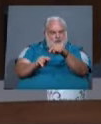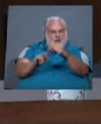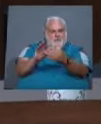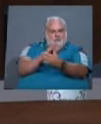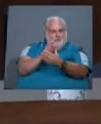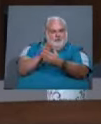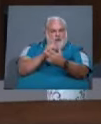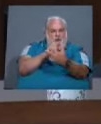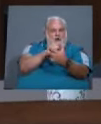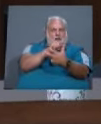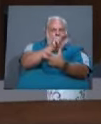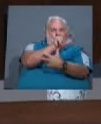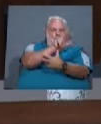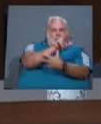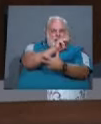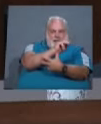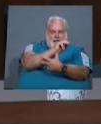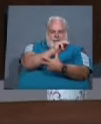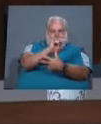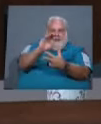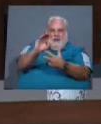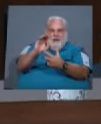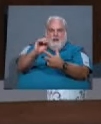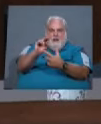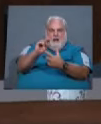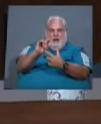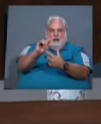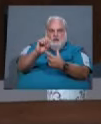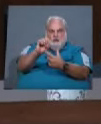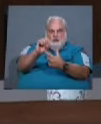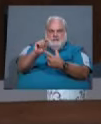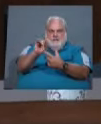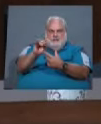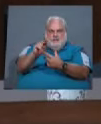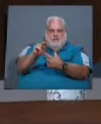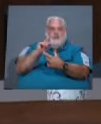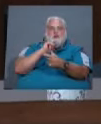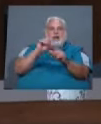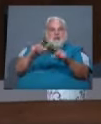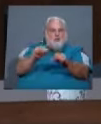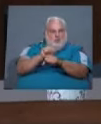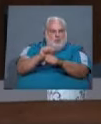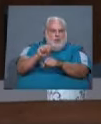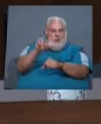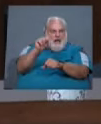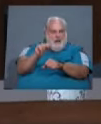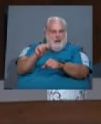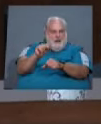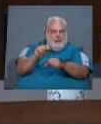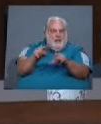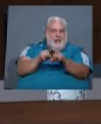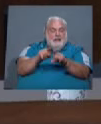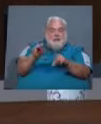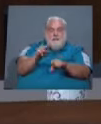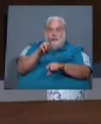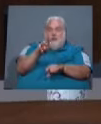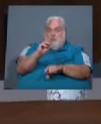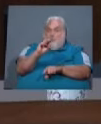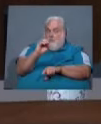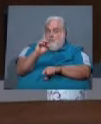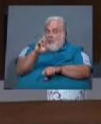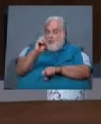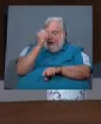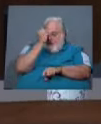between 3M and the College Station, they were able to work out something for that area. But as Mr. Moore did tell me